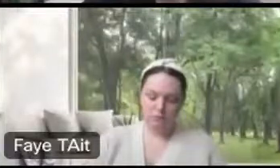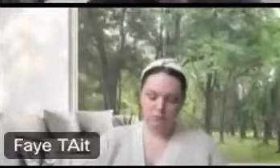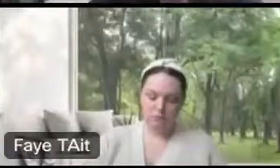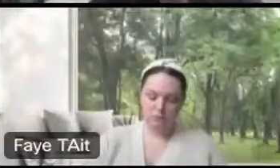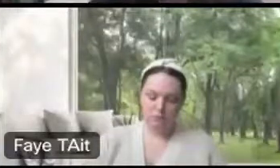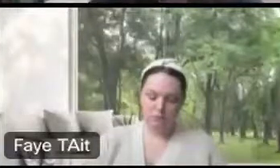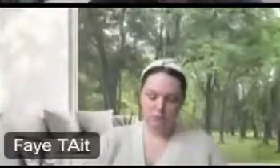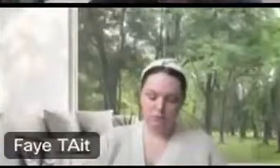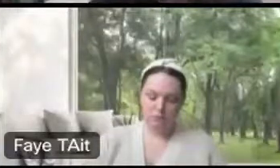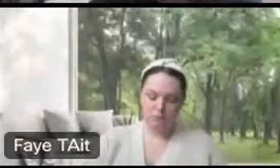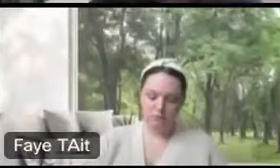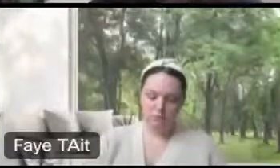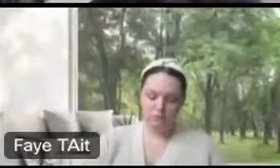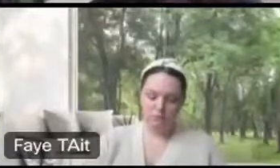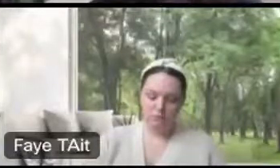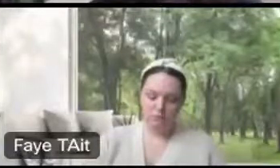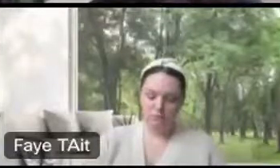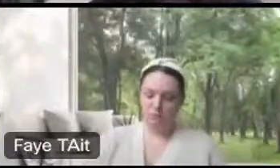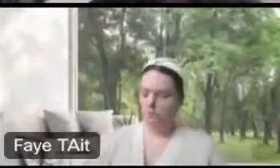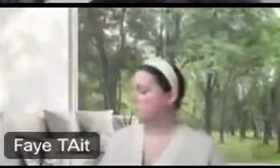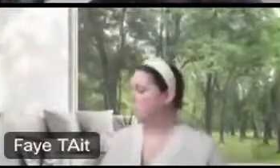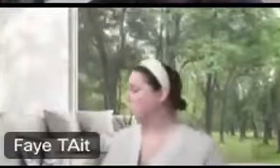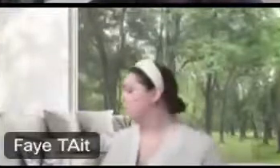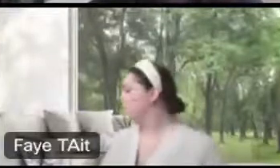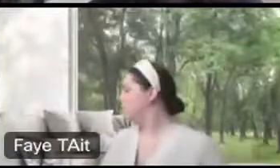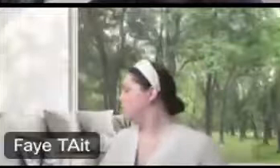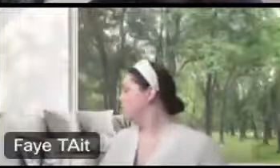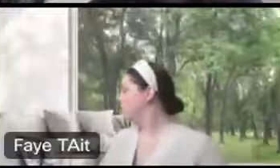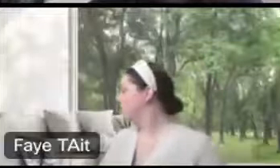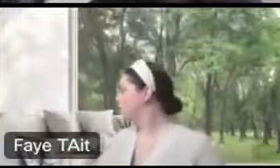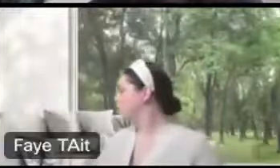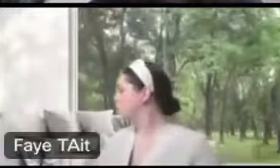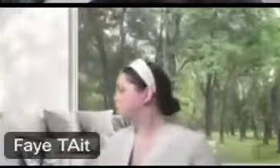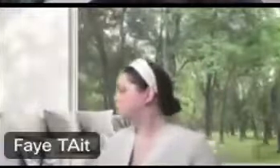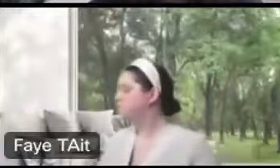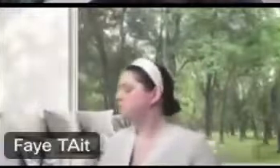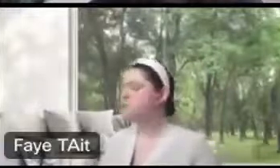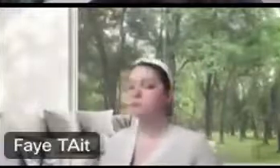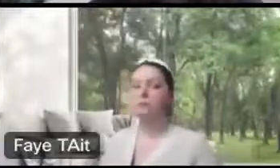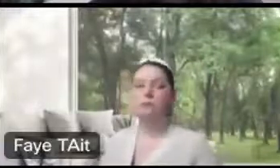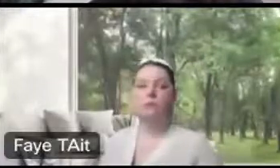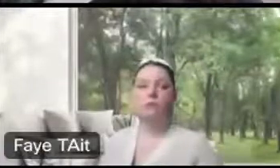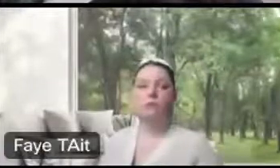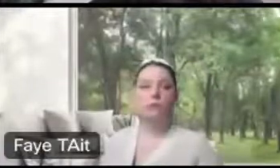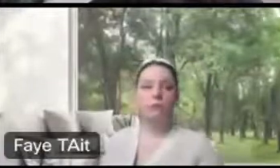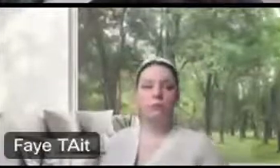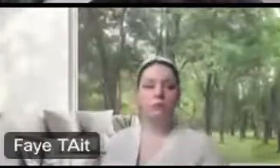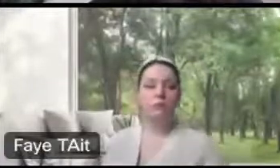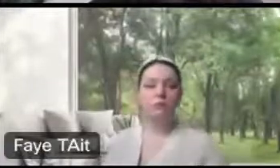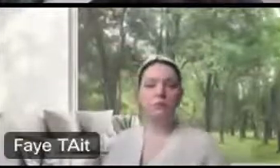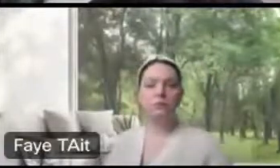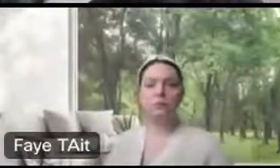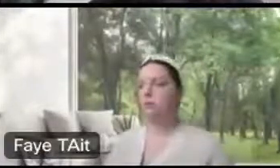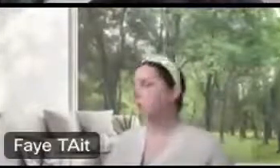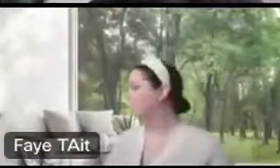My work group only consisted of regional center, but staff, directors, CSS staff, case management staff, but I do know